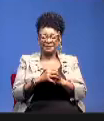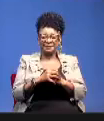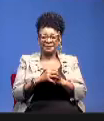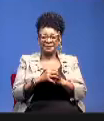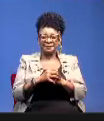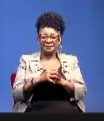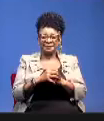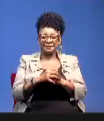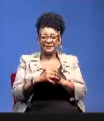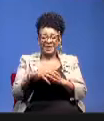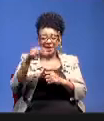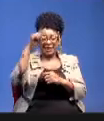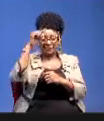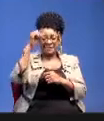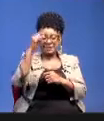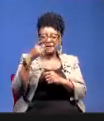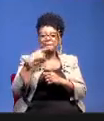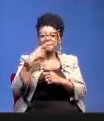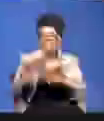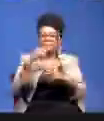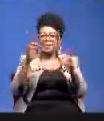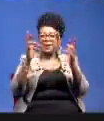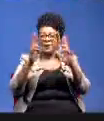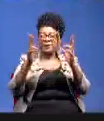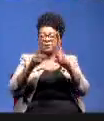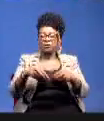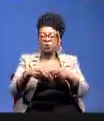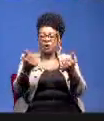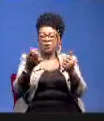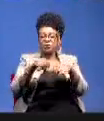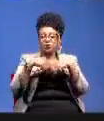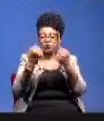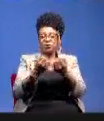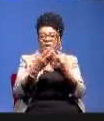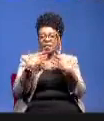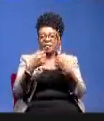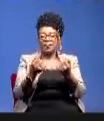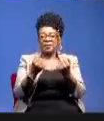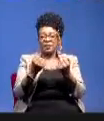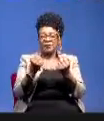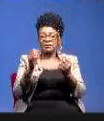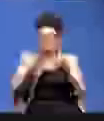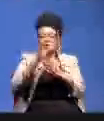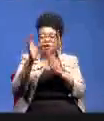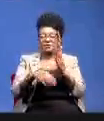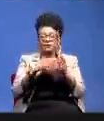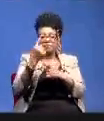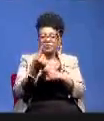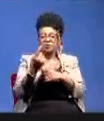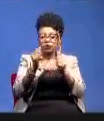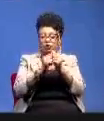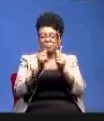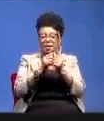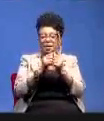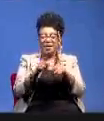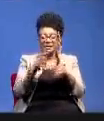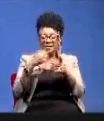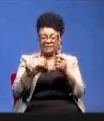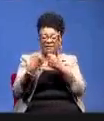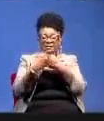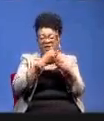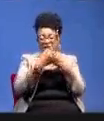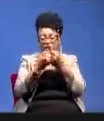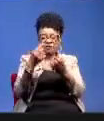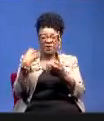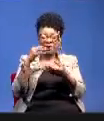Now, the government says it is ready to roll out the social health insurance from the 1st of October, even as it faces the challenge of numbers